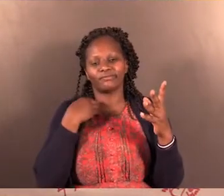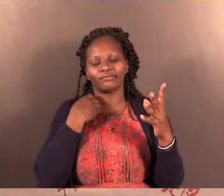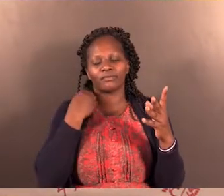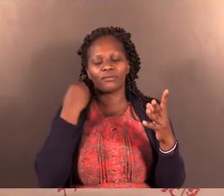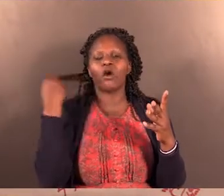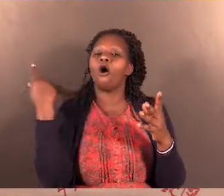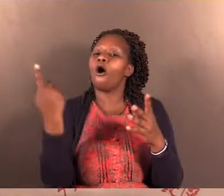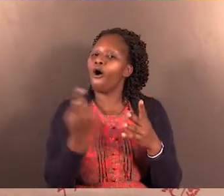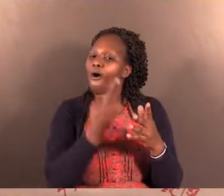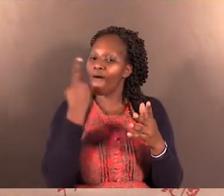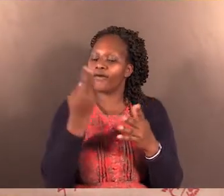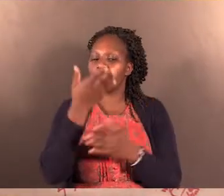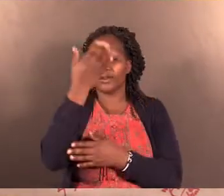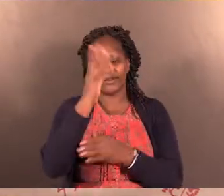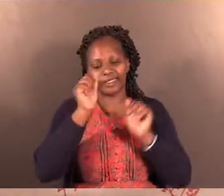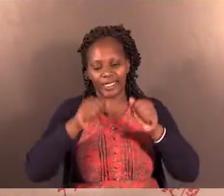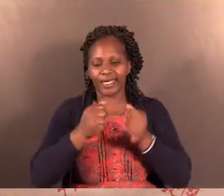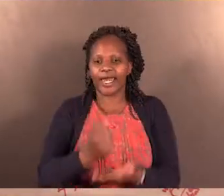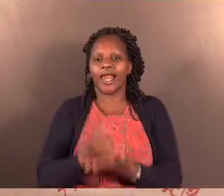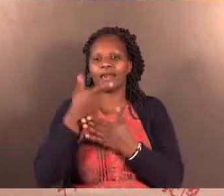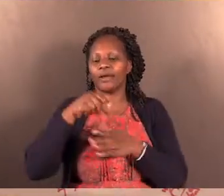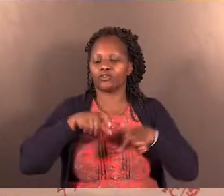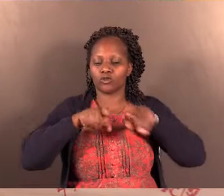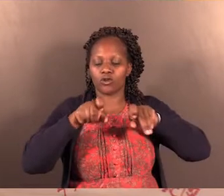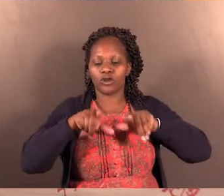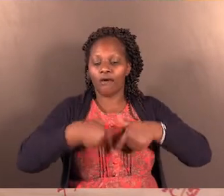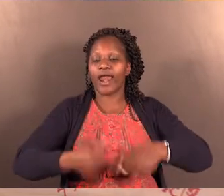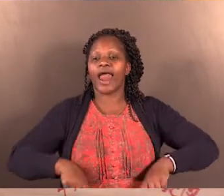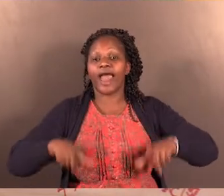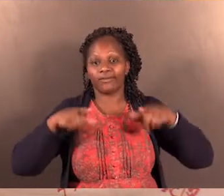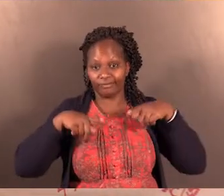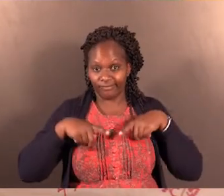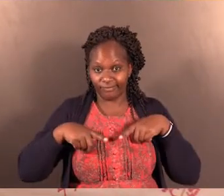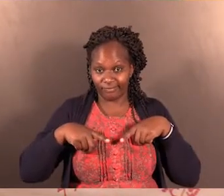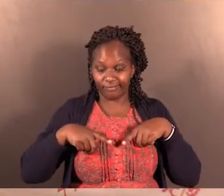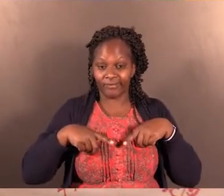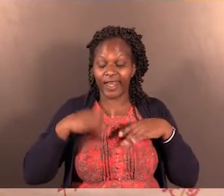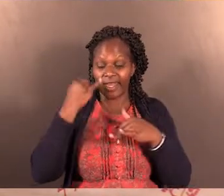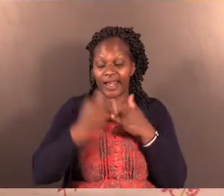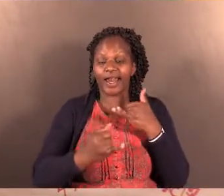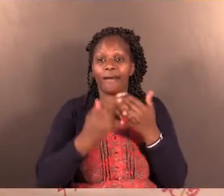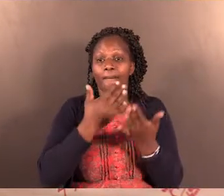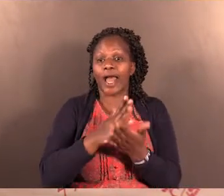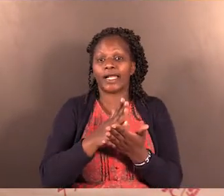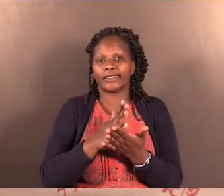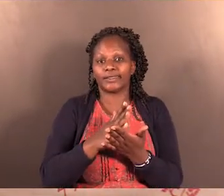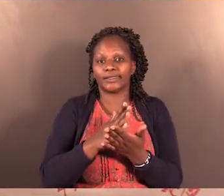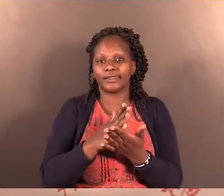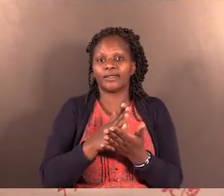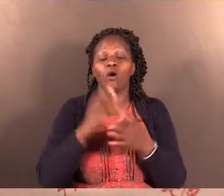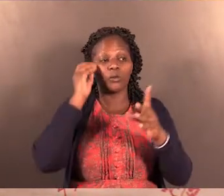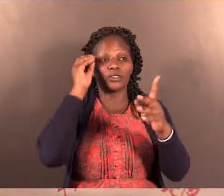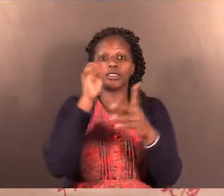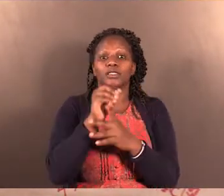know that only God can help us to control our lives. And the last part on